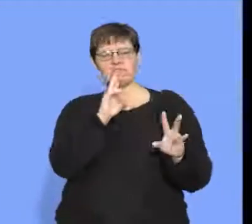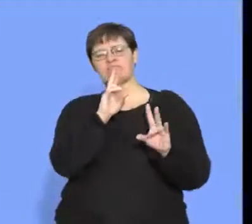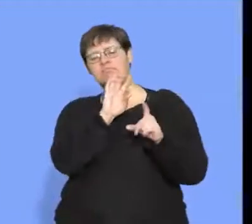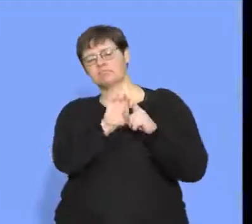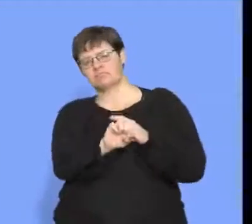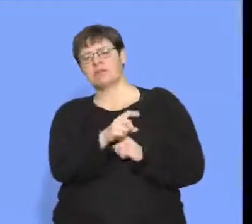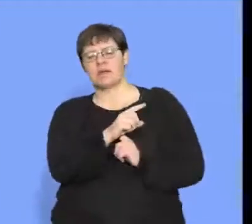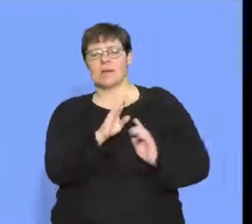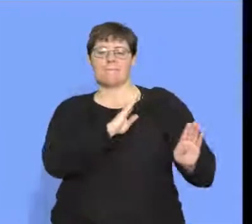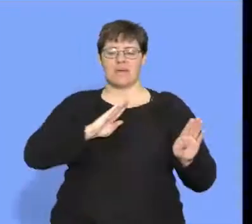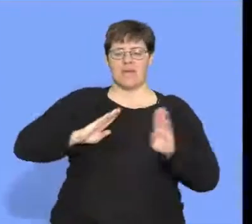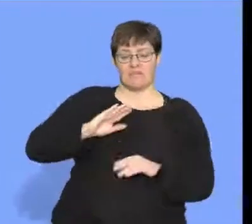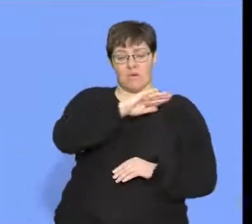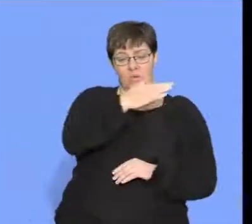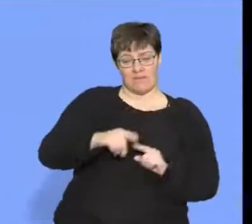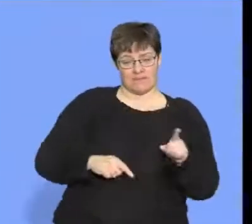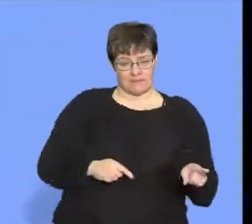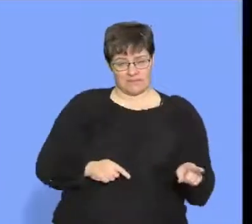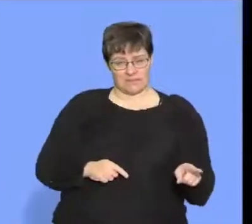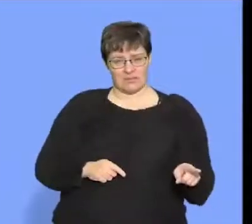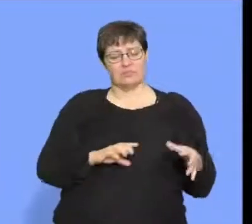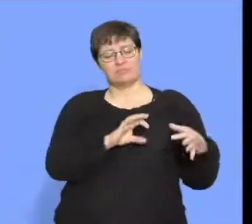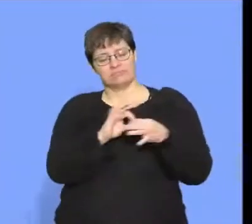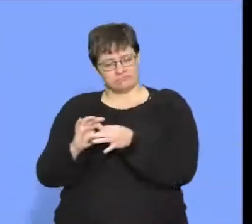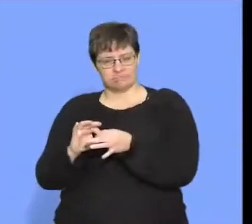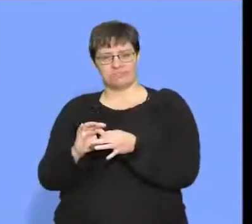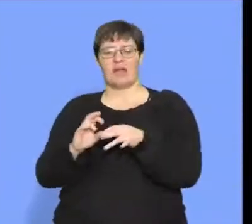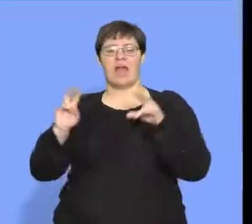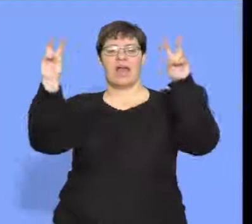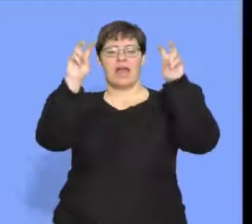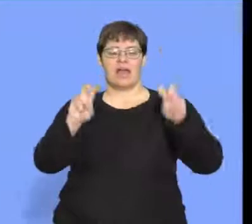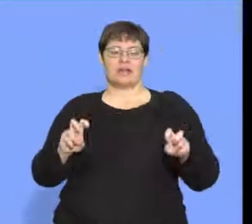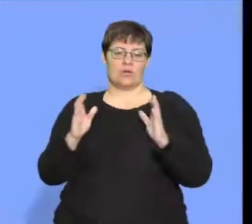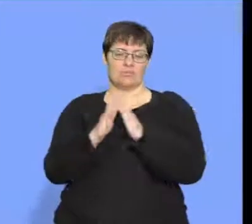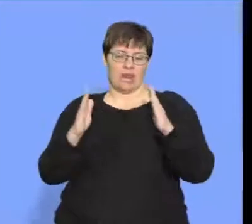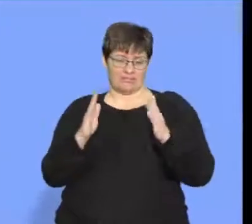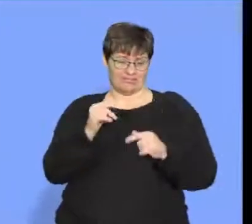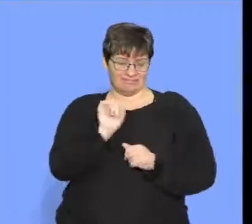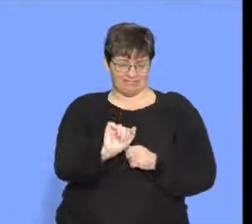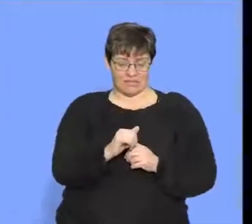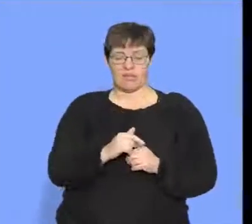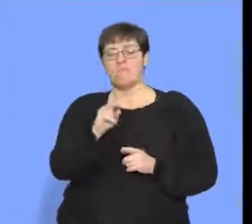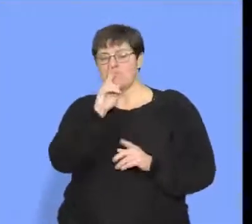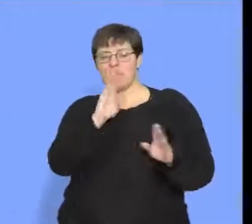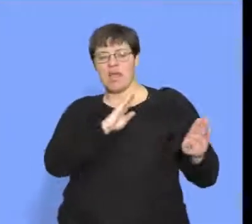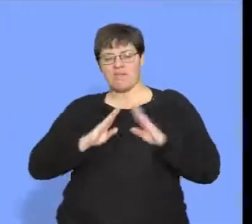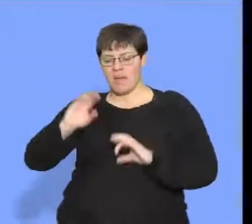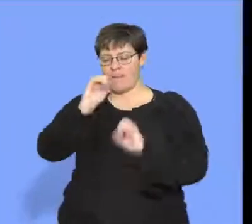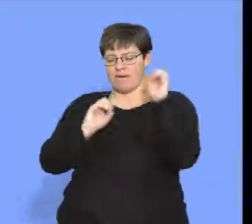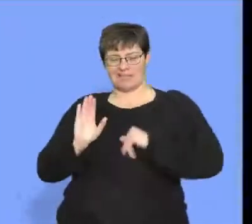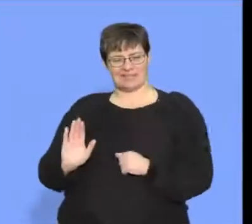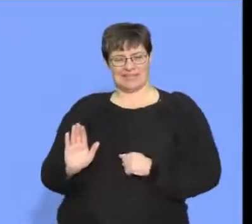We've already related the behavior of waves to electromagnetic phenomenon, and we've looked